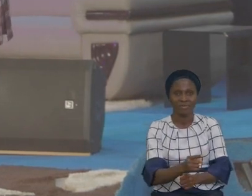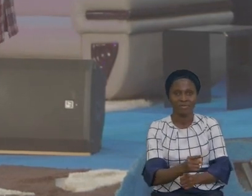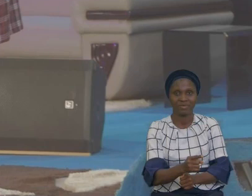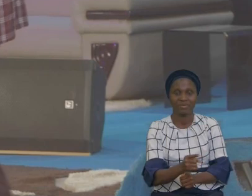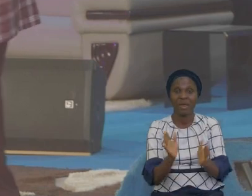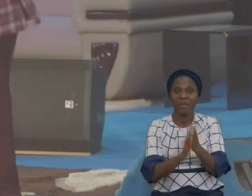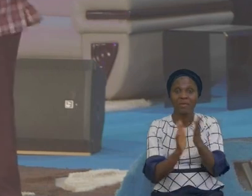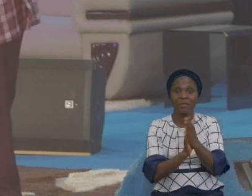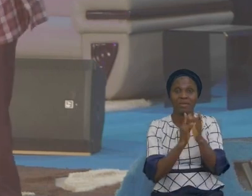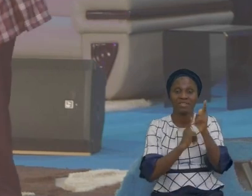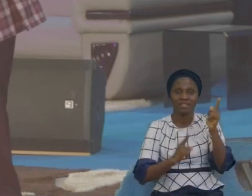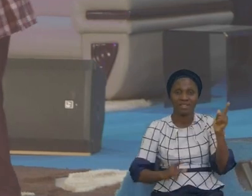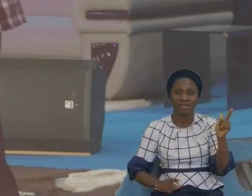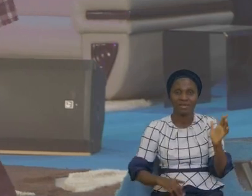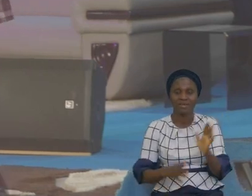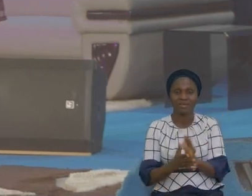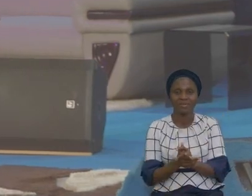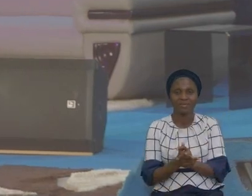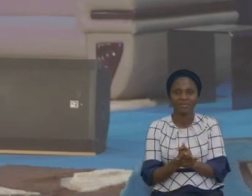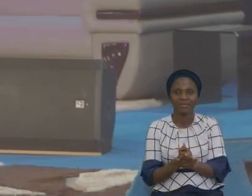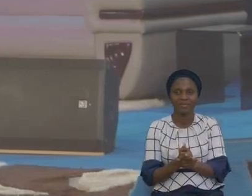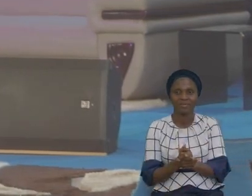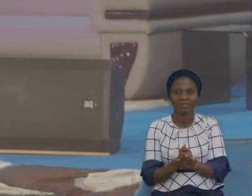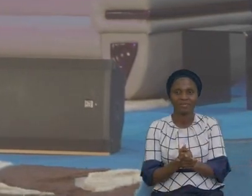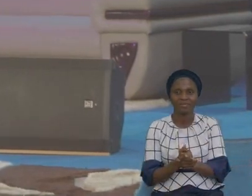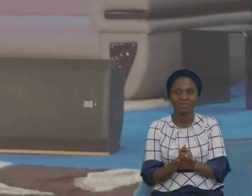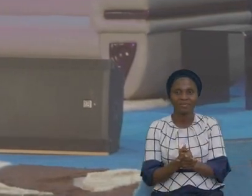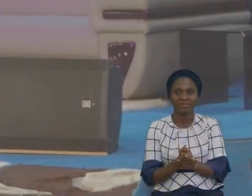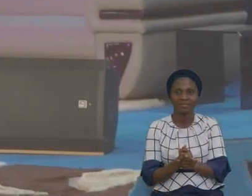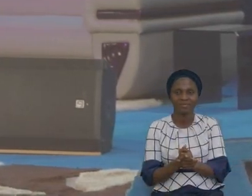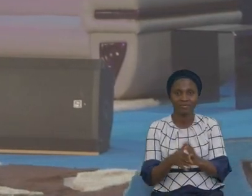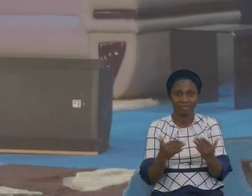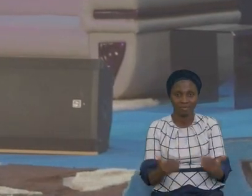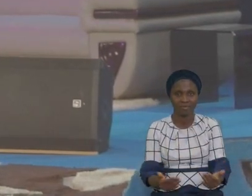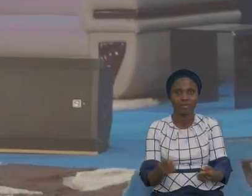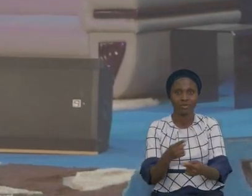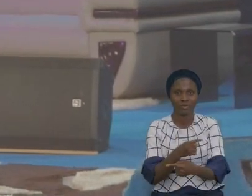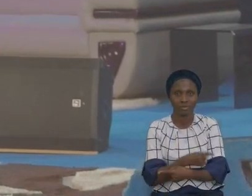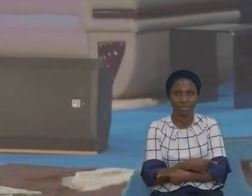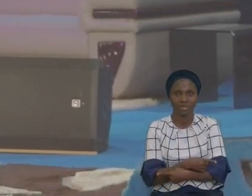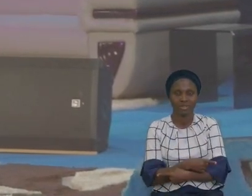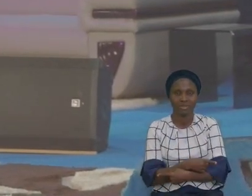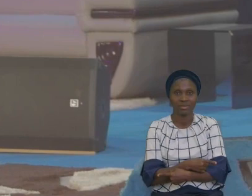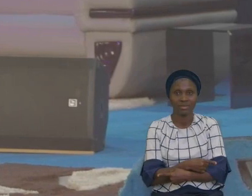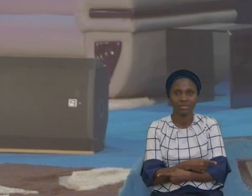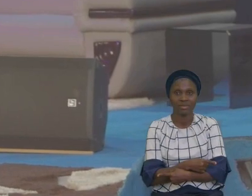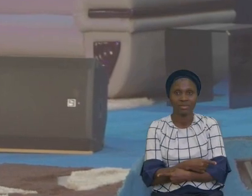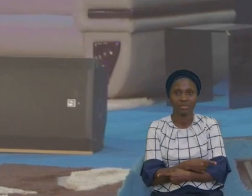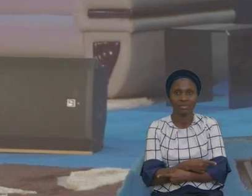Today, aujourd'hui, is a special day in your life.